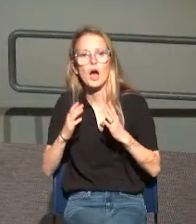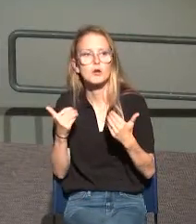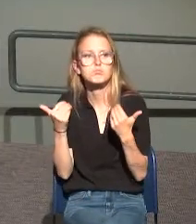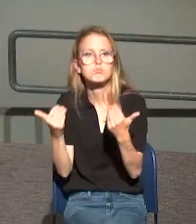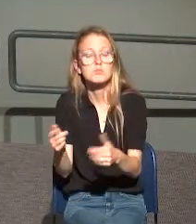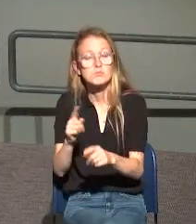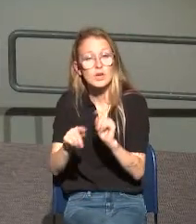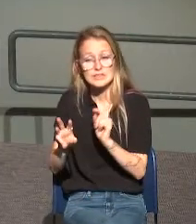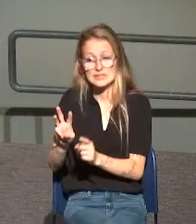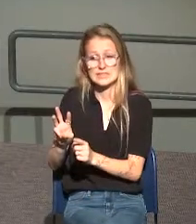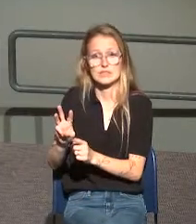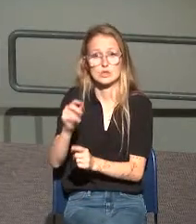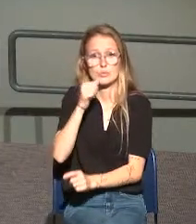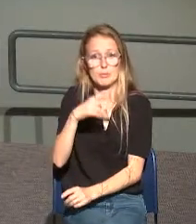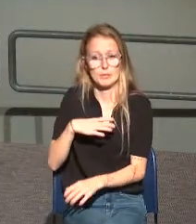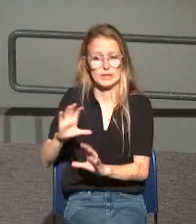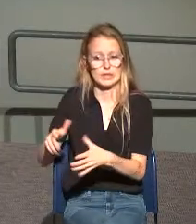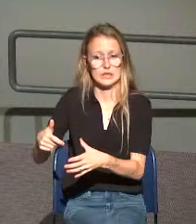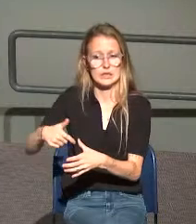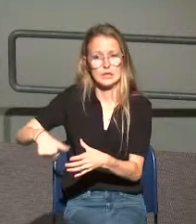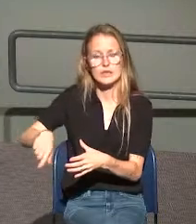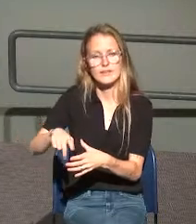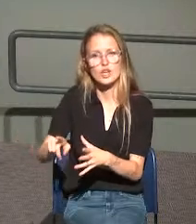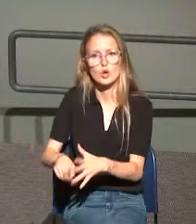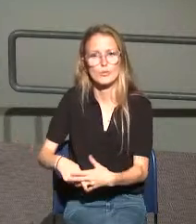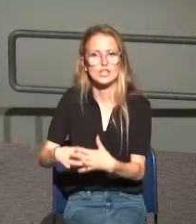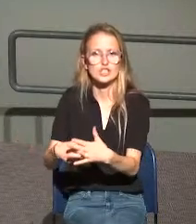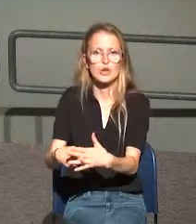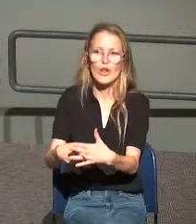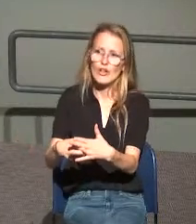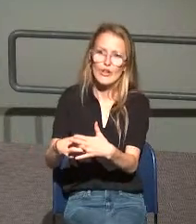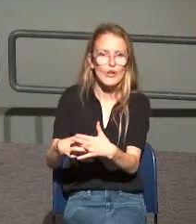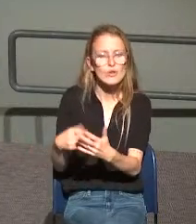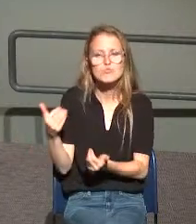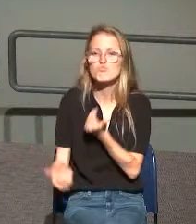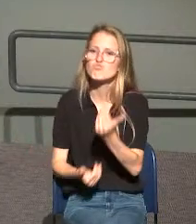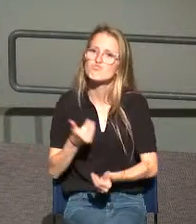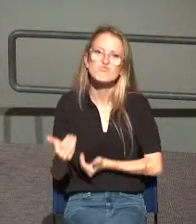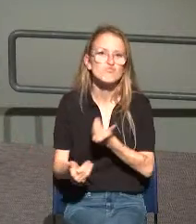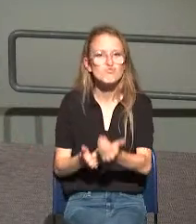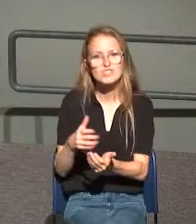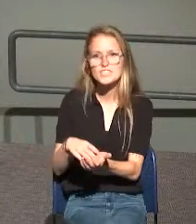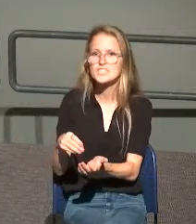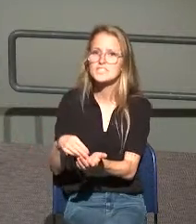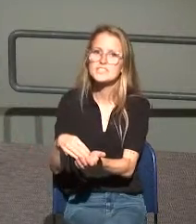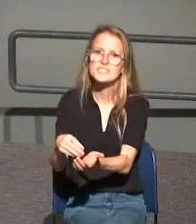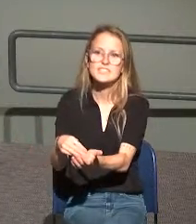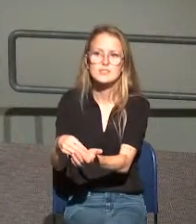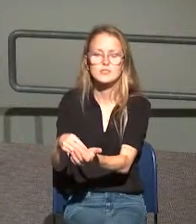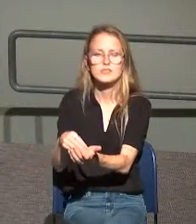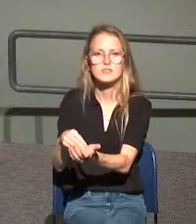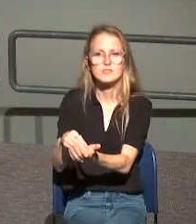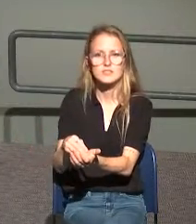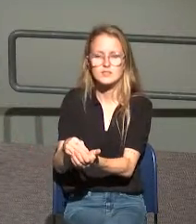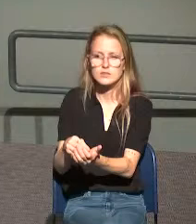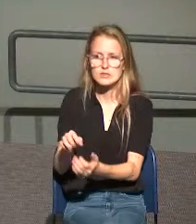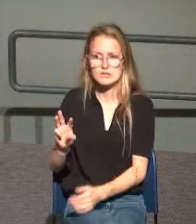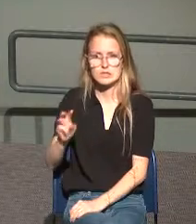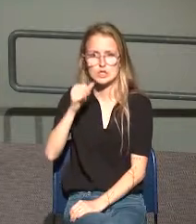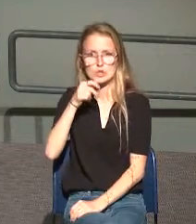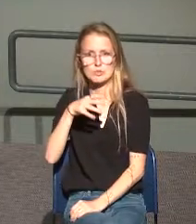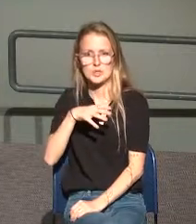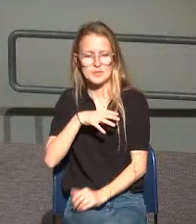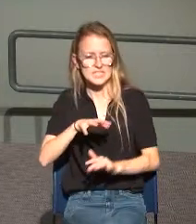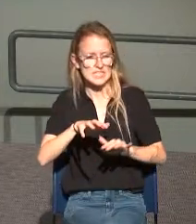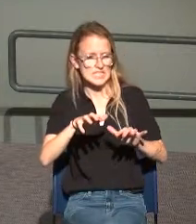group of 6 women were the original pioneers, and they were 6 women out of a sea of men. They were isolated.